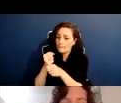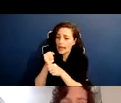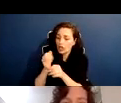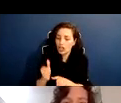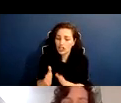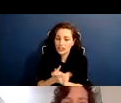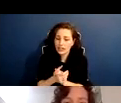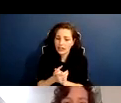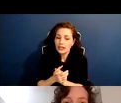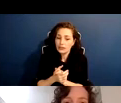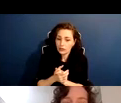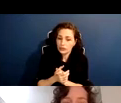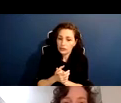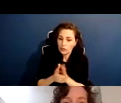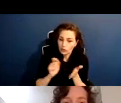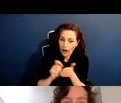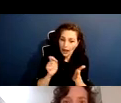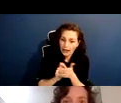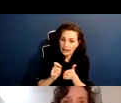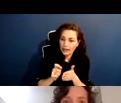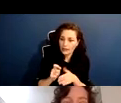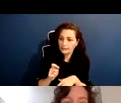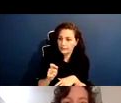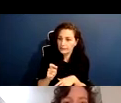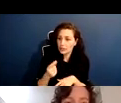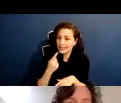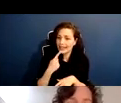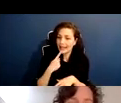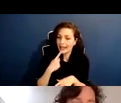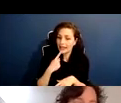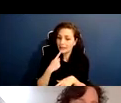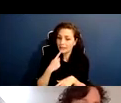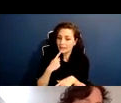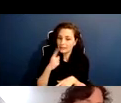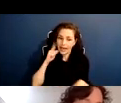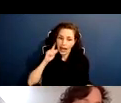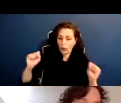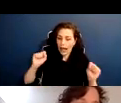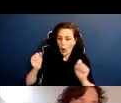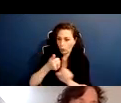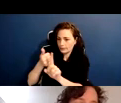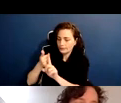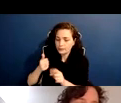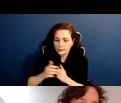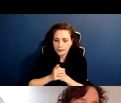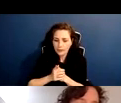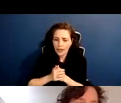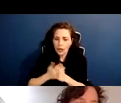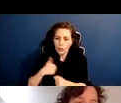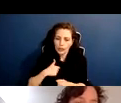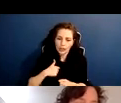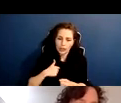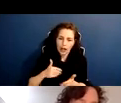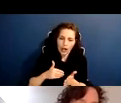to write. Oftentimes we're programmed from academia, if we've gone that path, that maybe we've